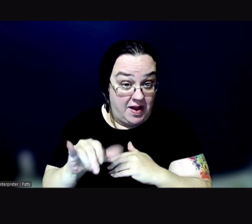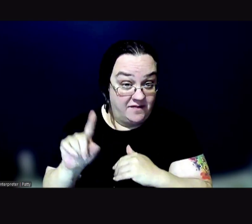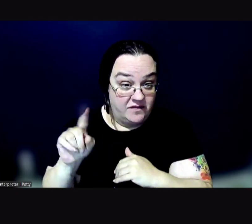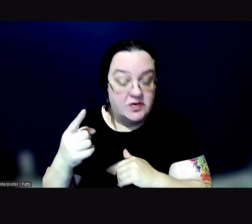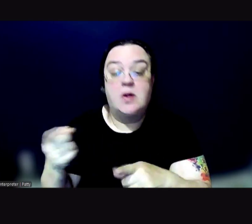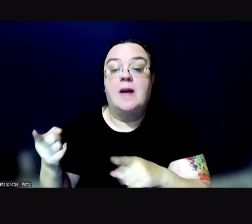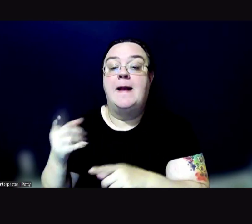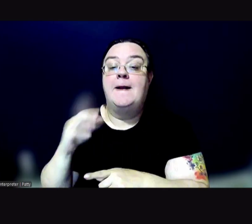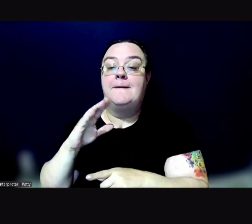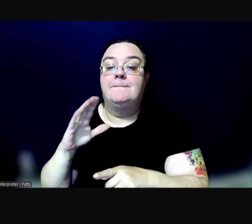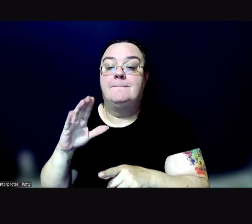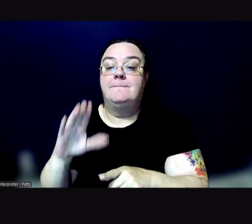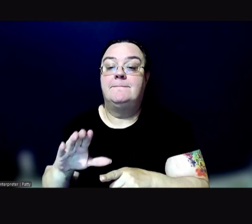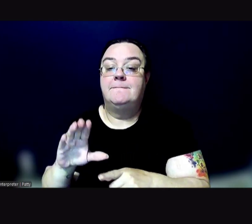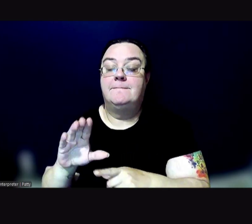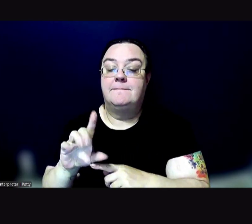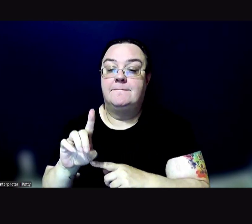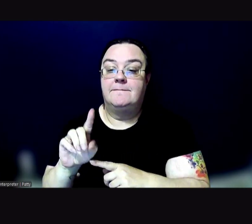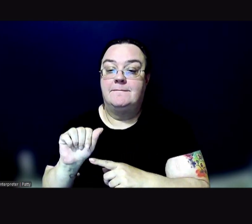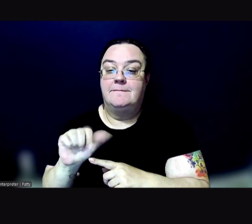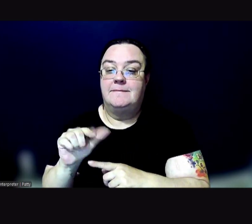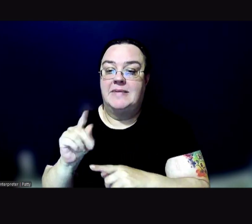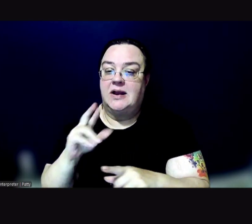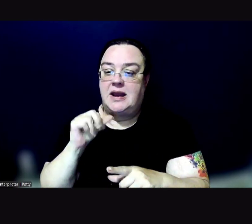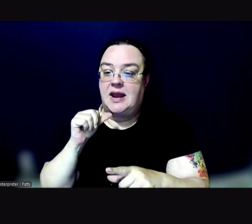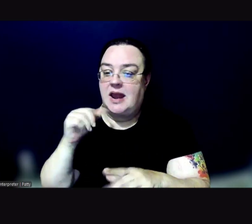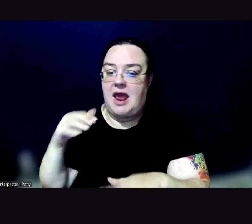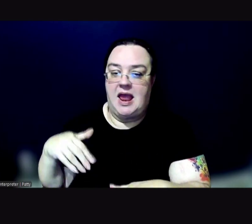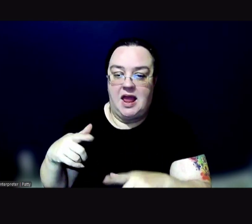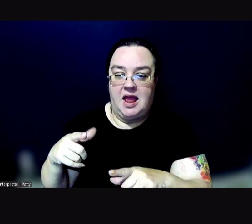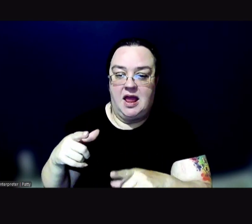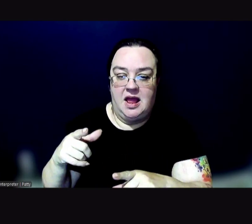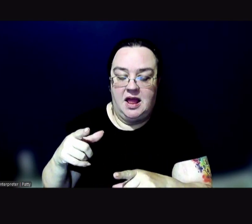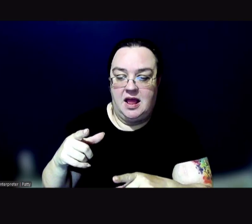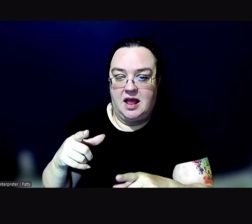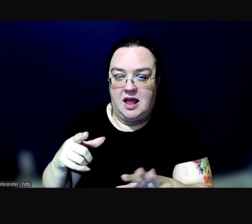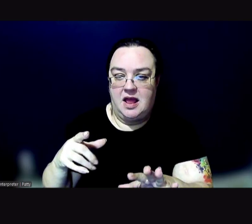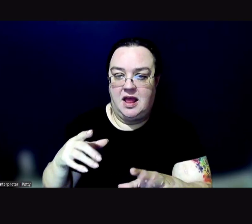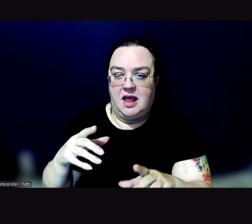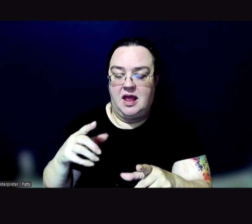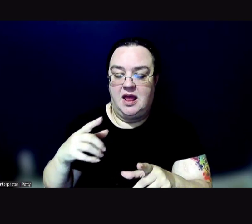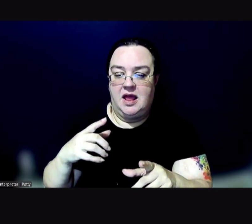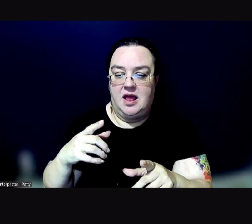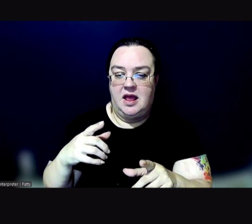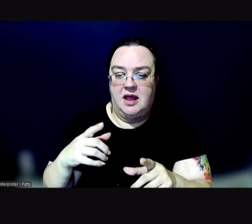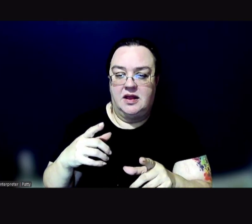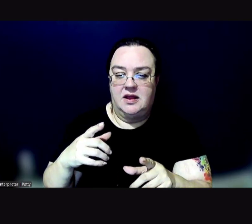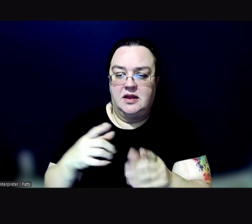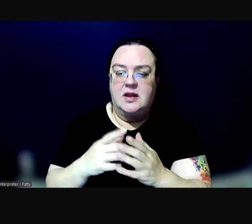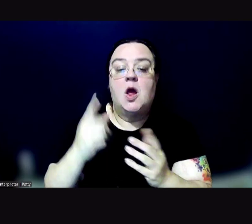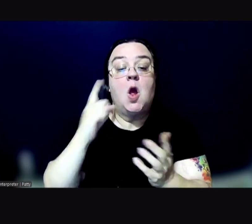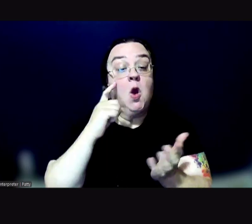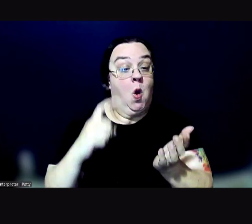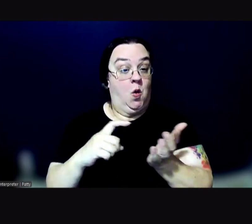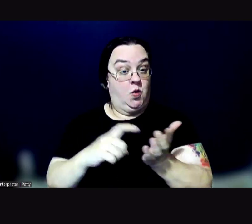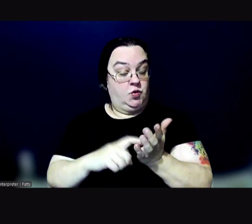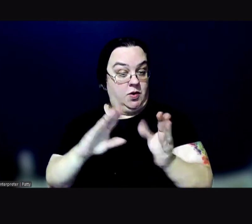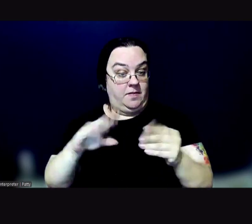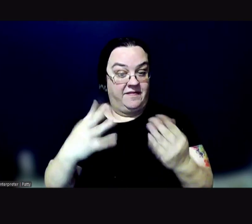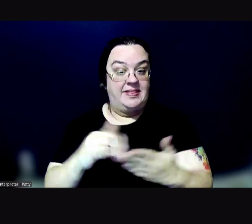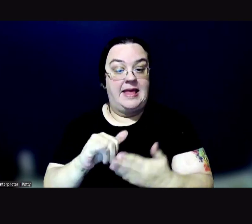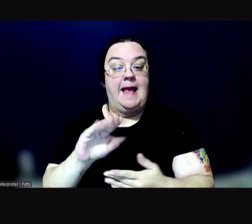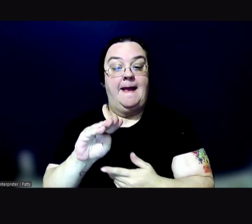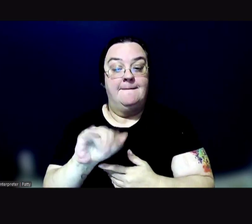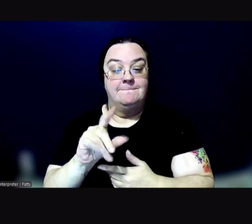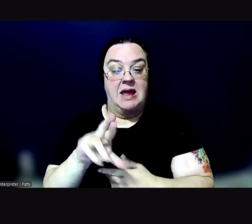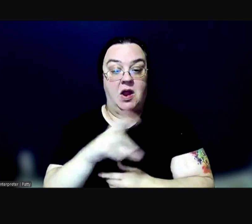Madam Mayor, Not yet. I know, could you, yeah. A notice was provided that mayor and council may go